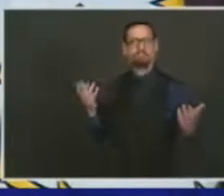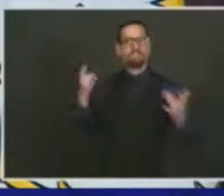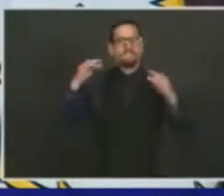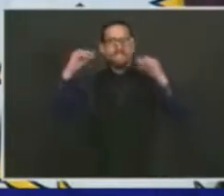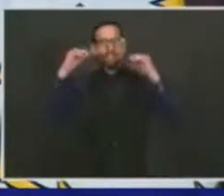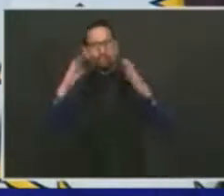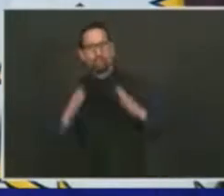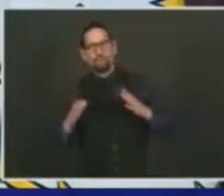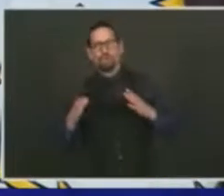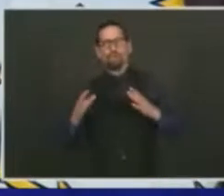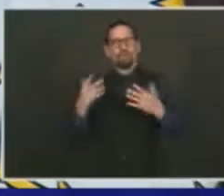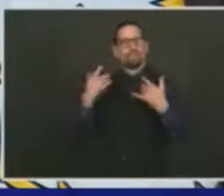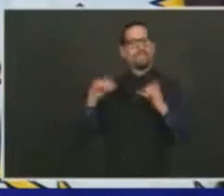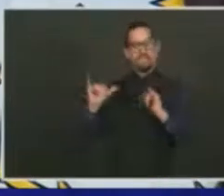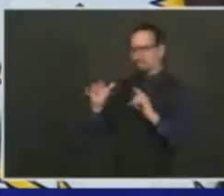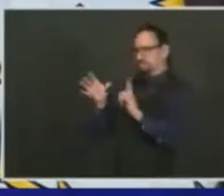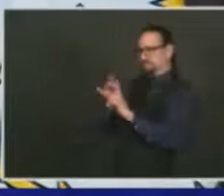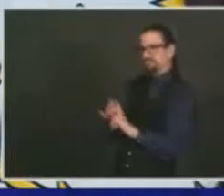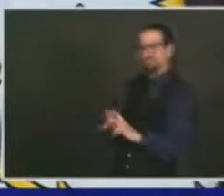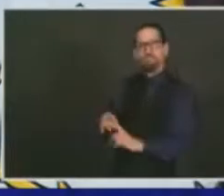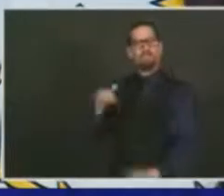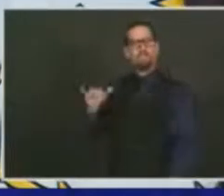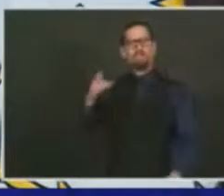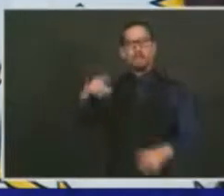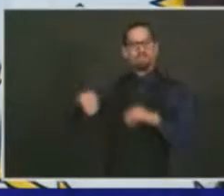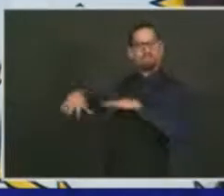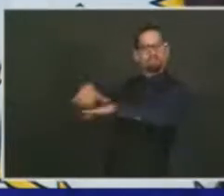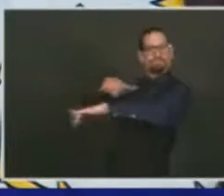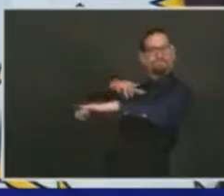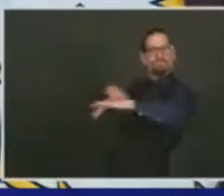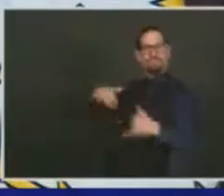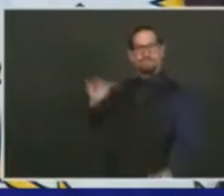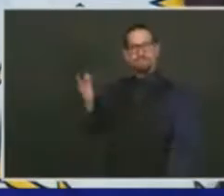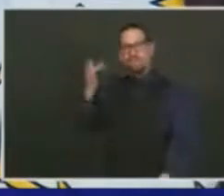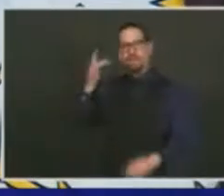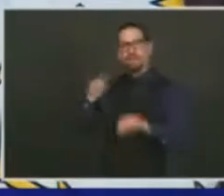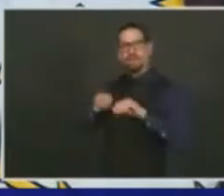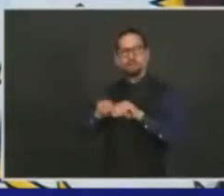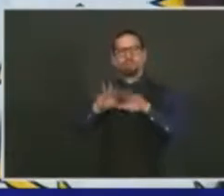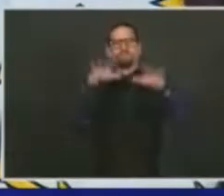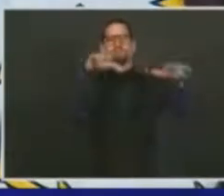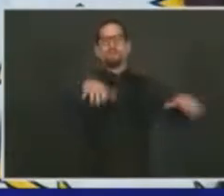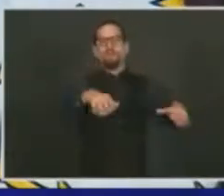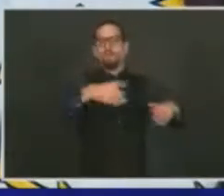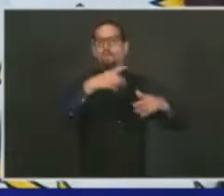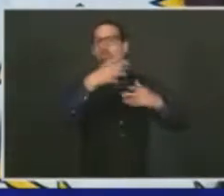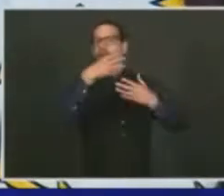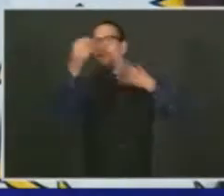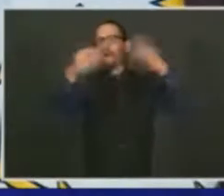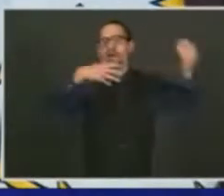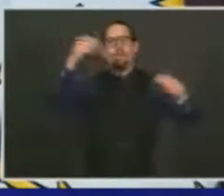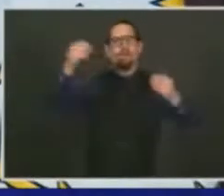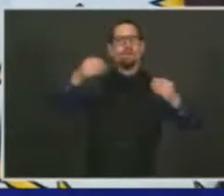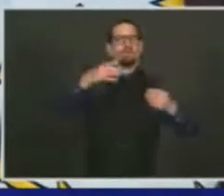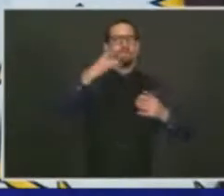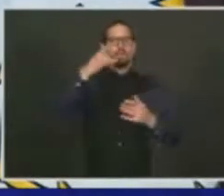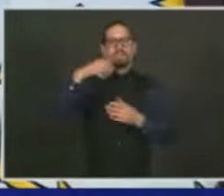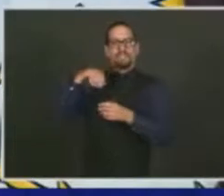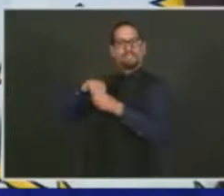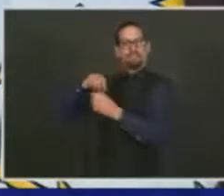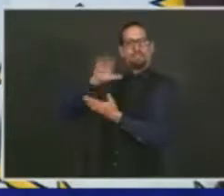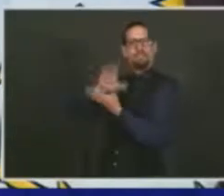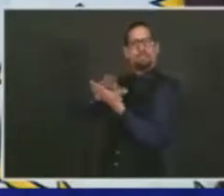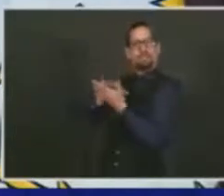because they're getting the virus in similar, if not higher rates than the kids in school. But what we do know is the